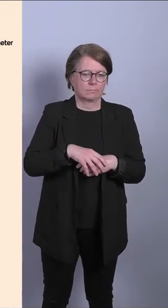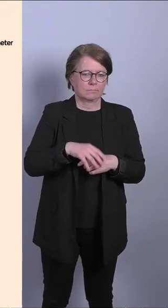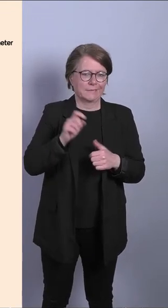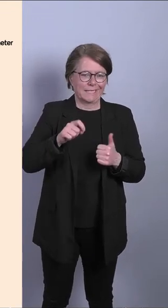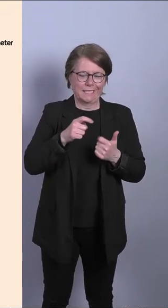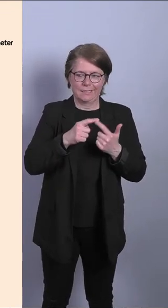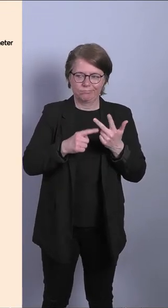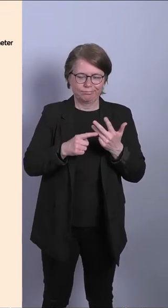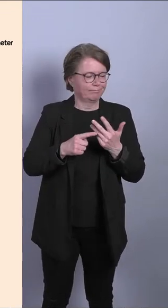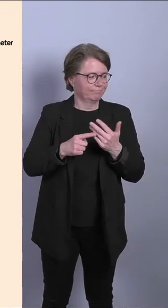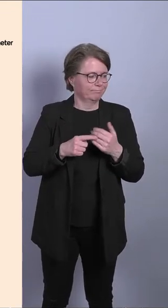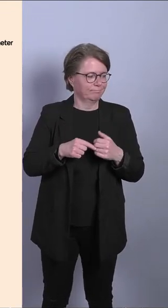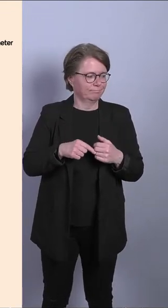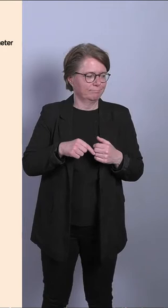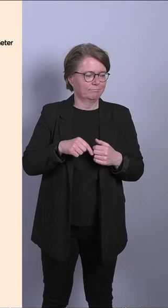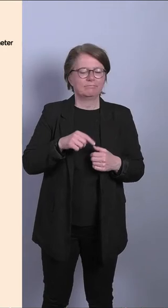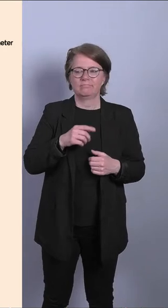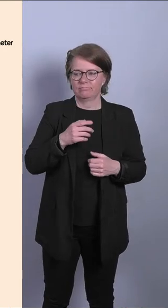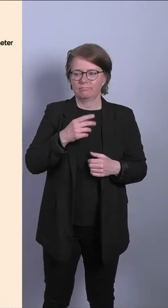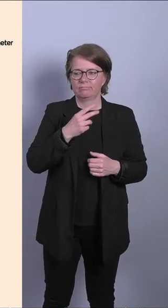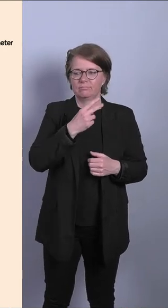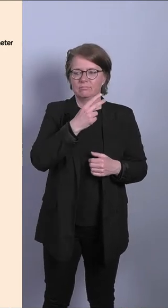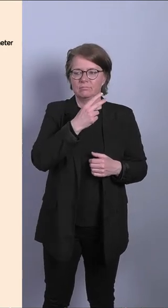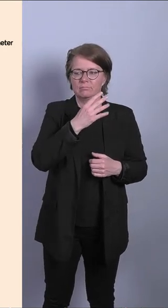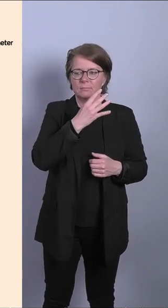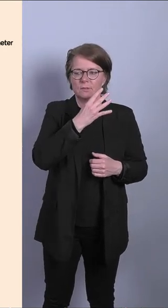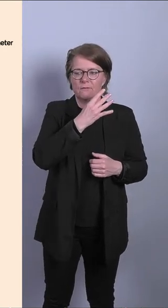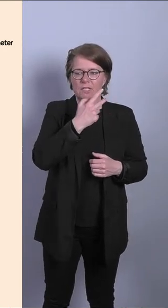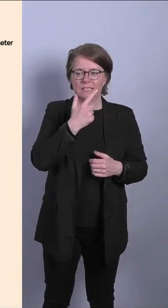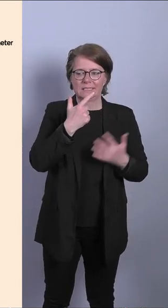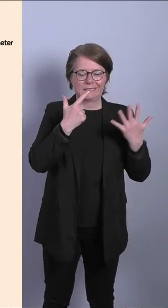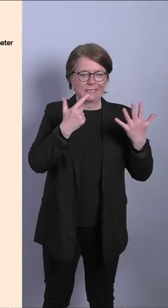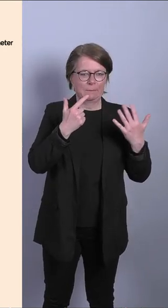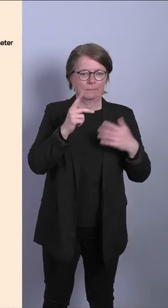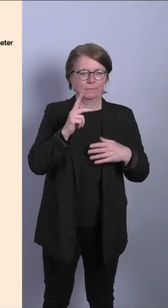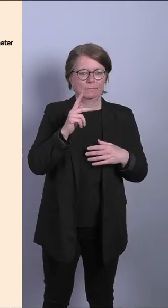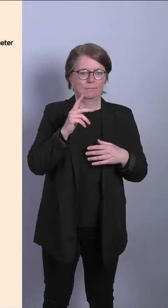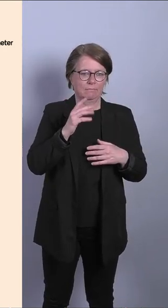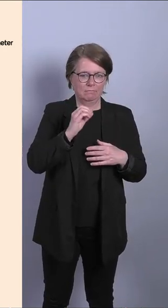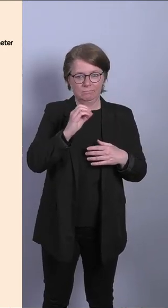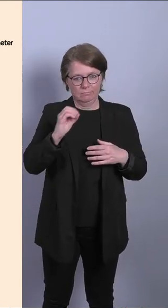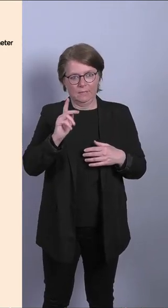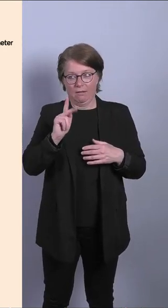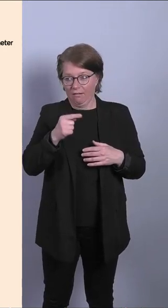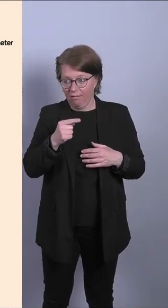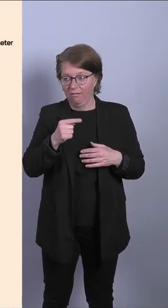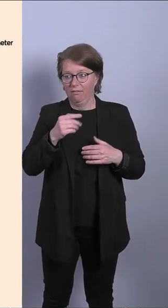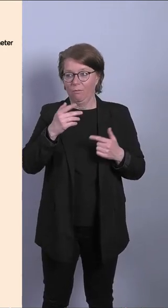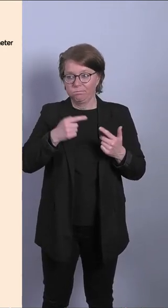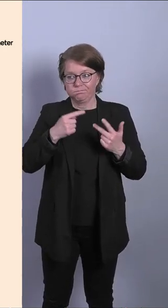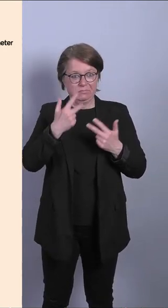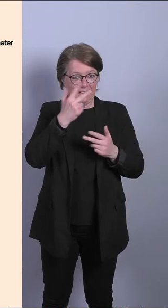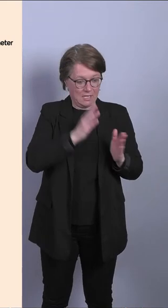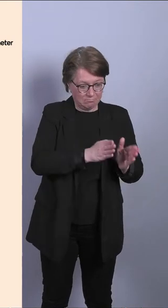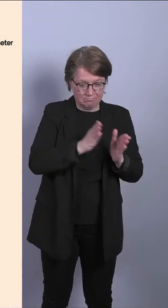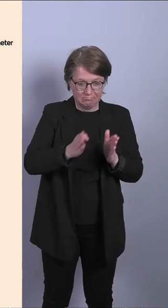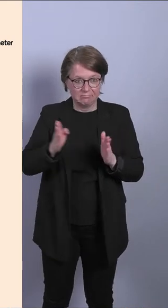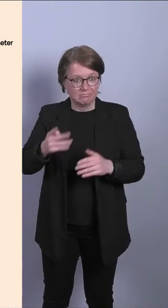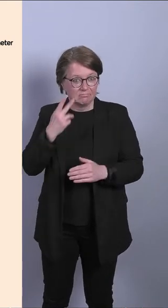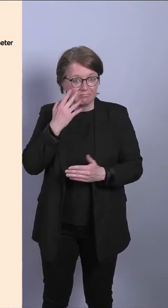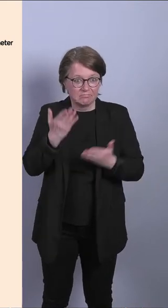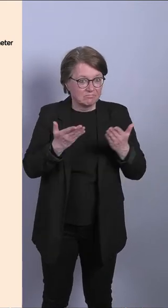73,000 kilograms? All the dirty laundry for the delegations. So all athletes will probably enjoy